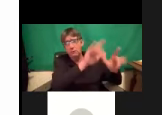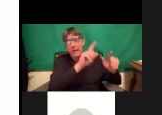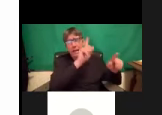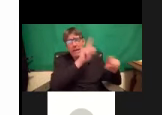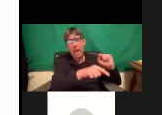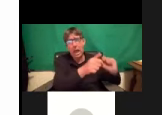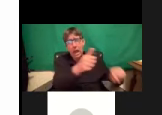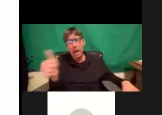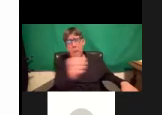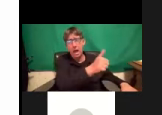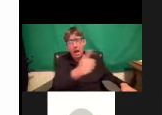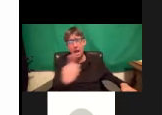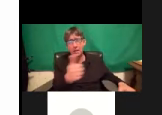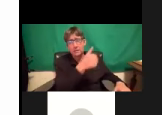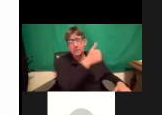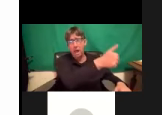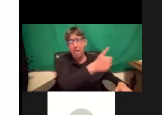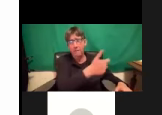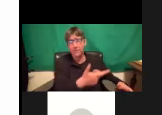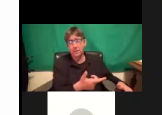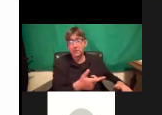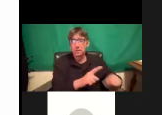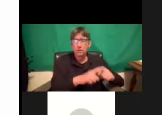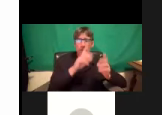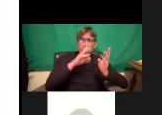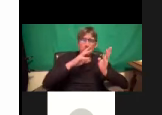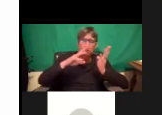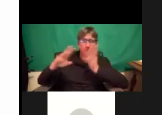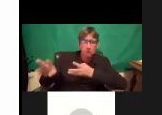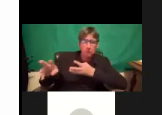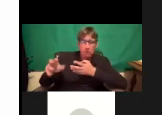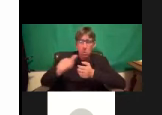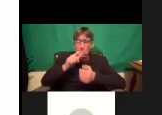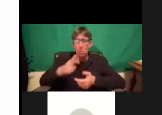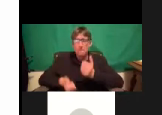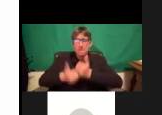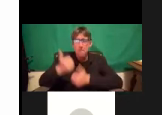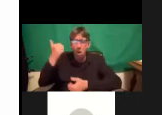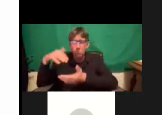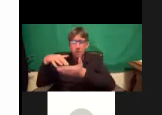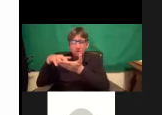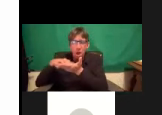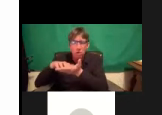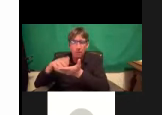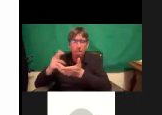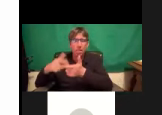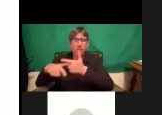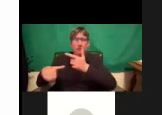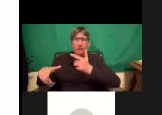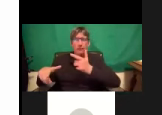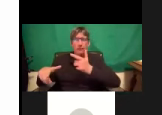themselves, right? But this completely ignores the most vulnerable in those communities. It marginalizes those who are